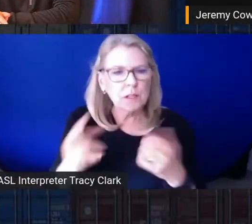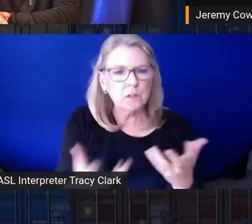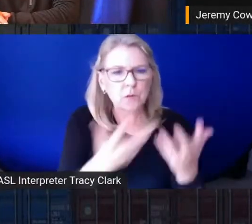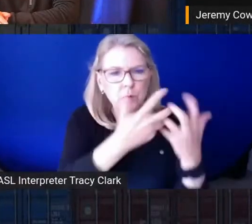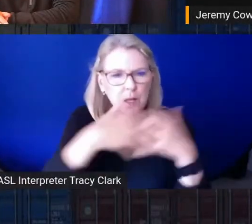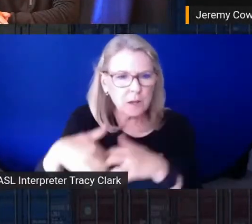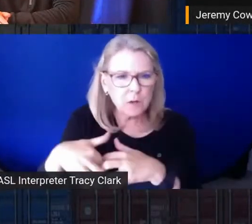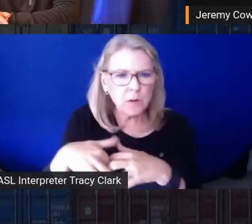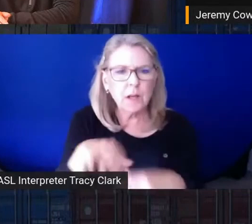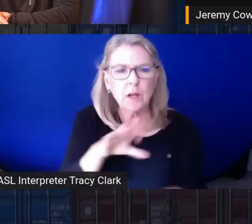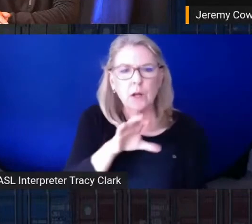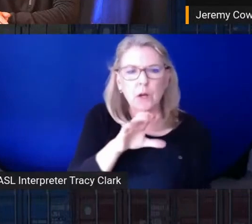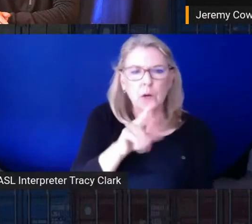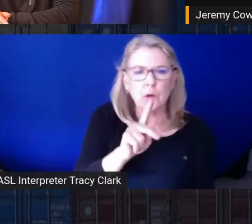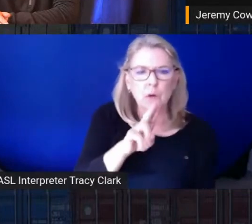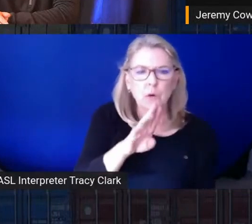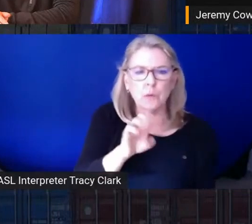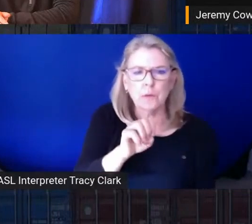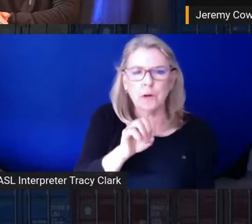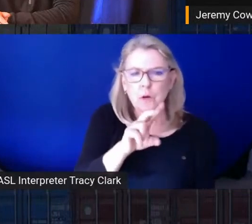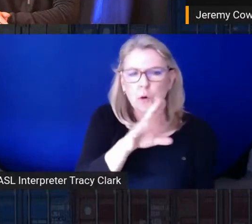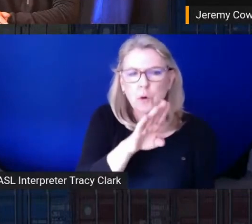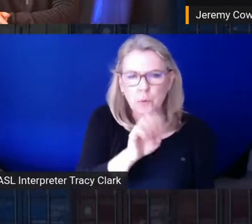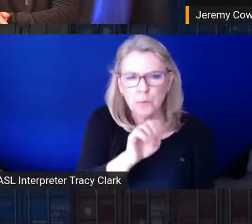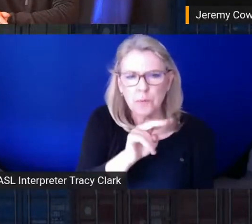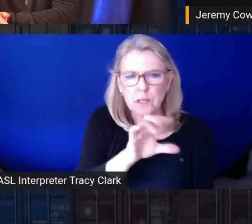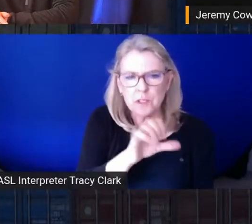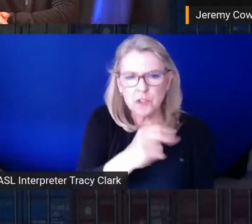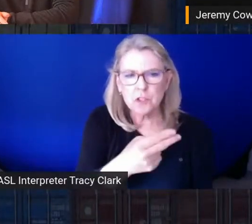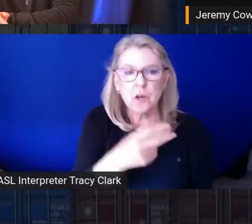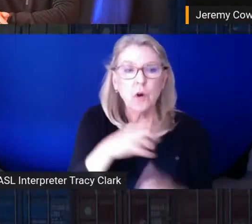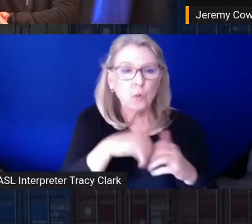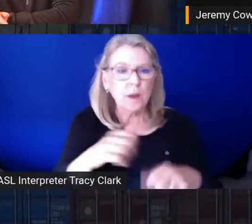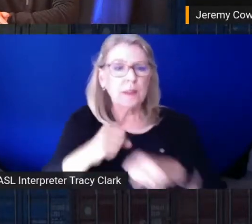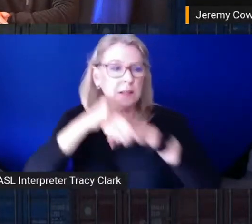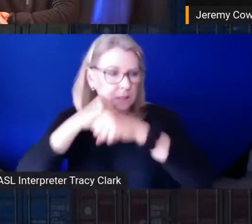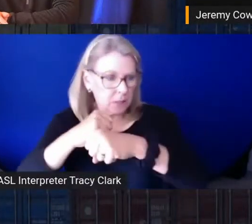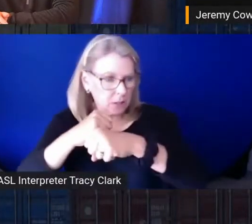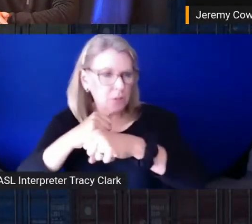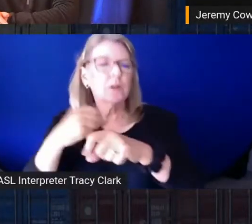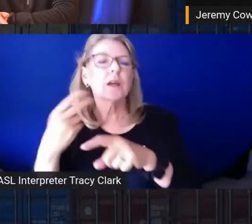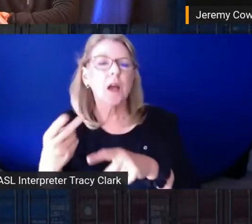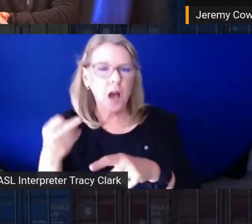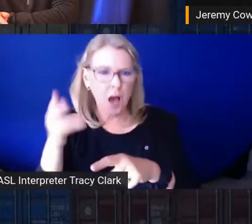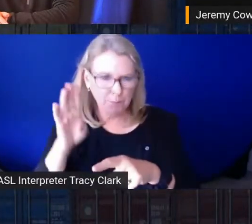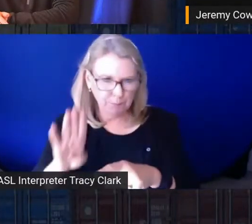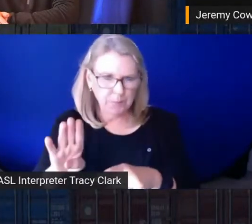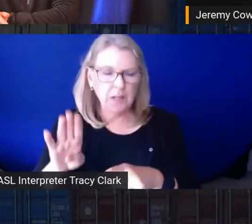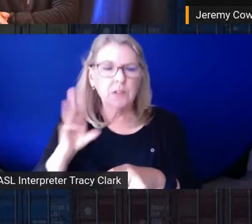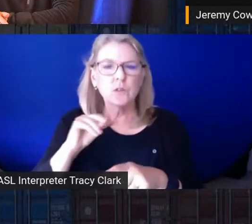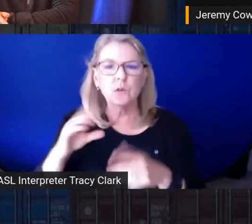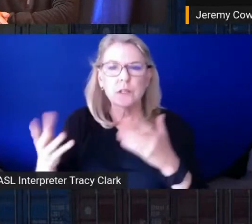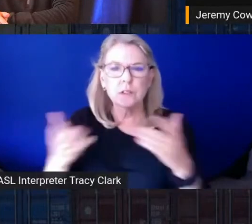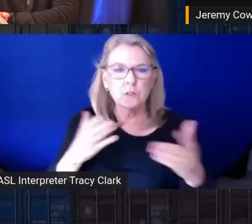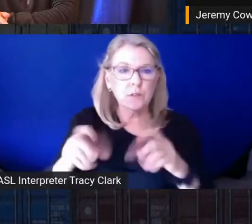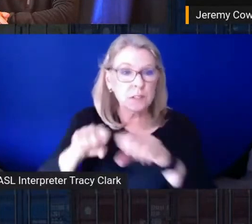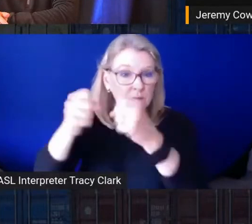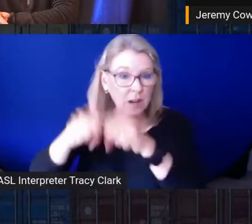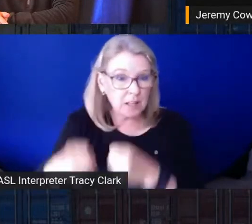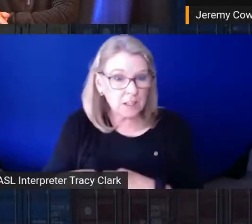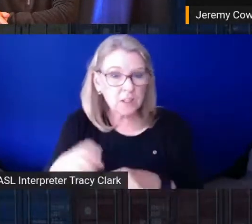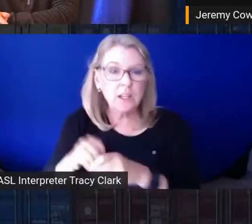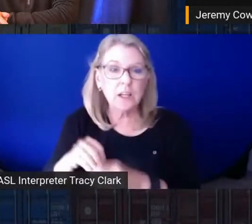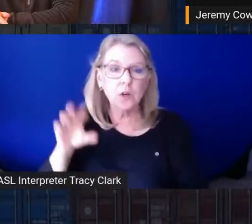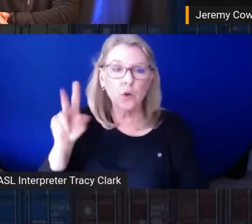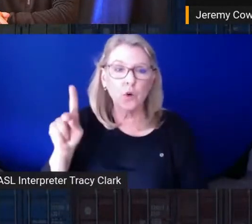with Security Hub, so you can surface violations that Kubebench detects directly into